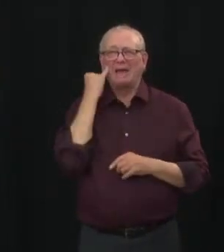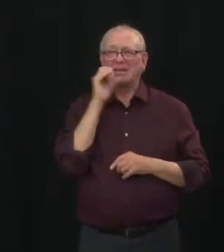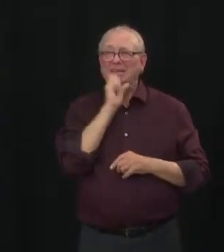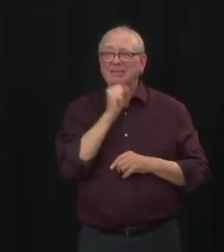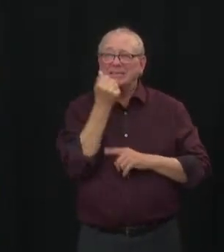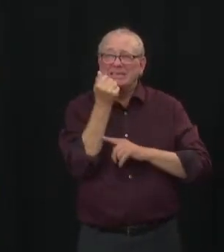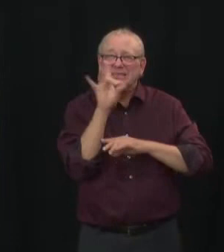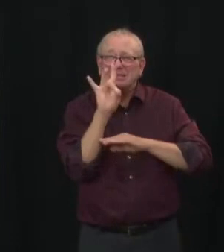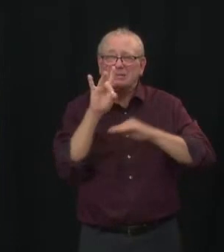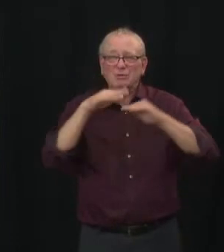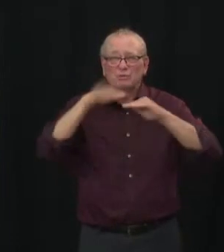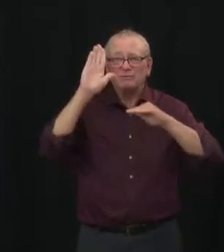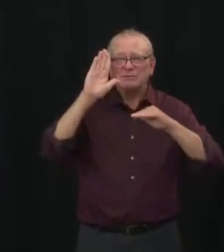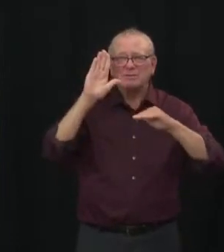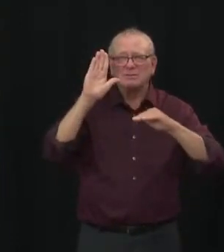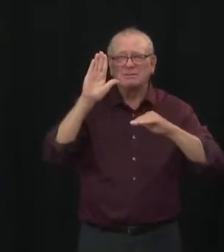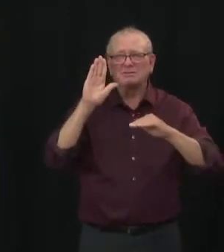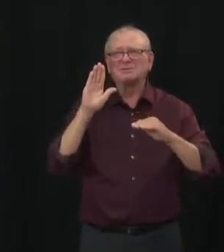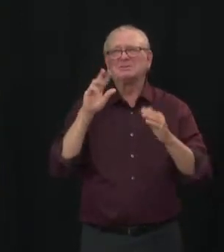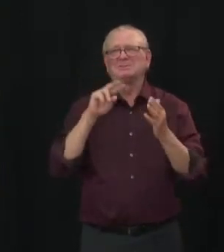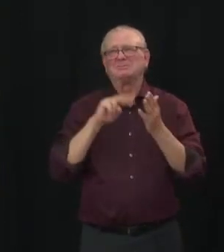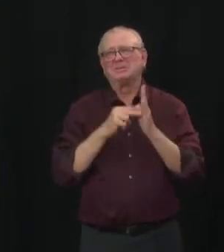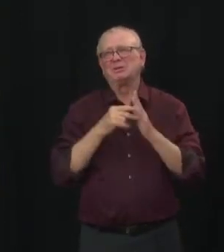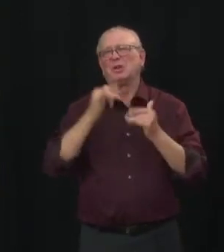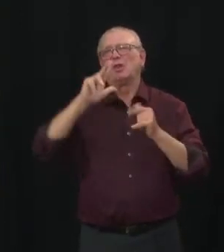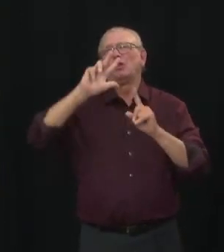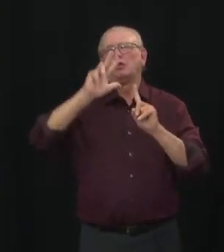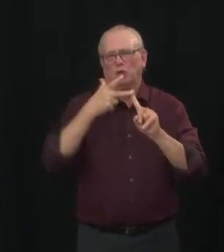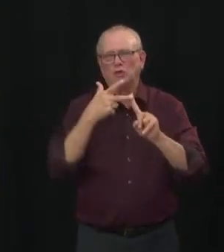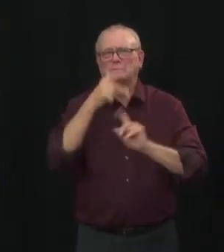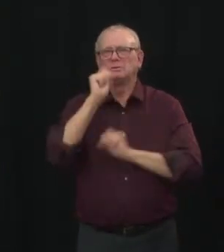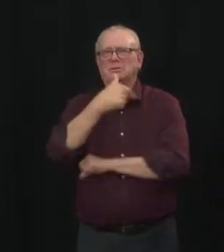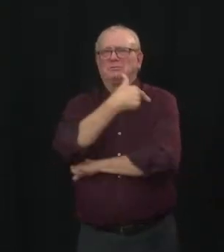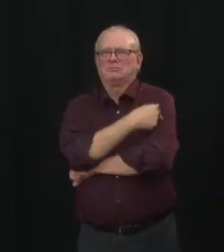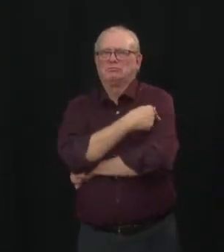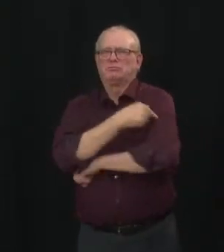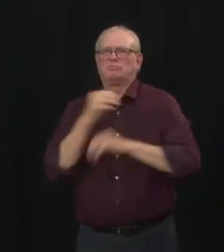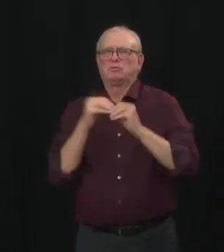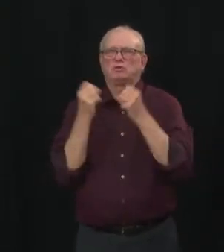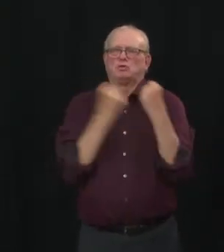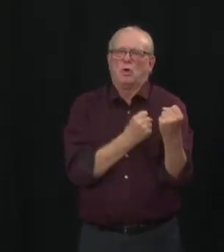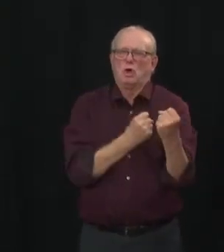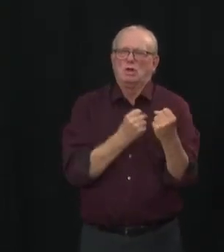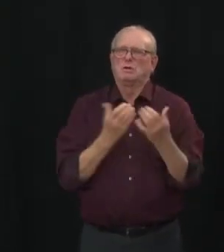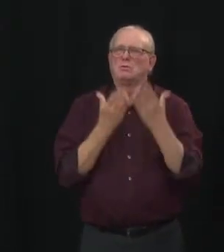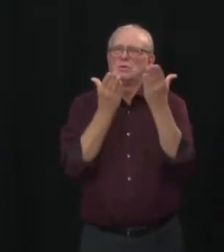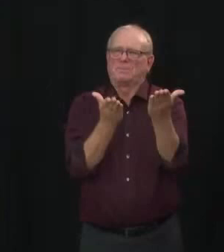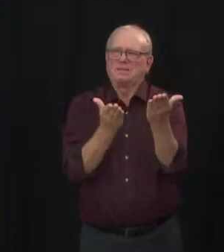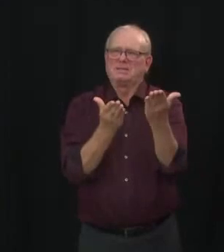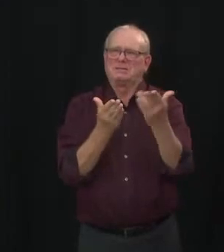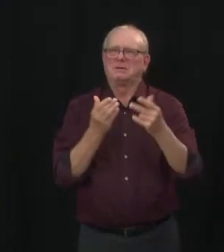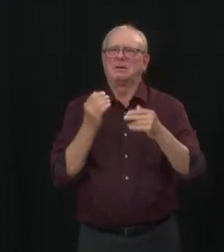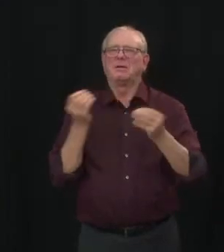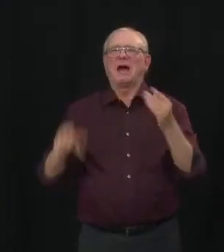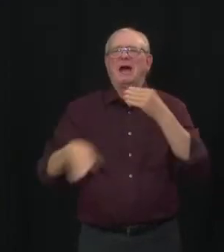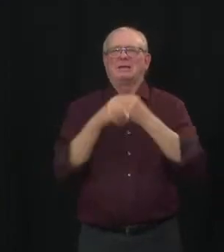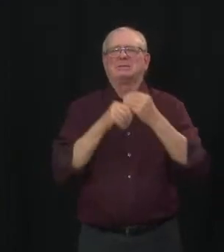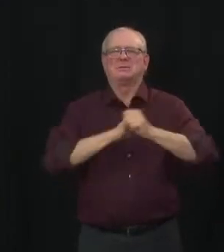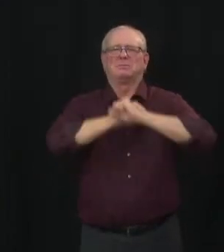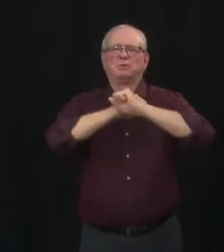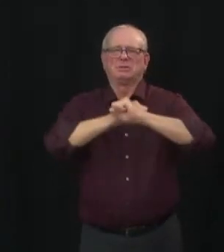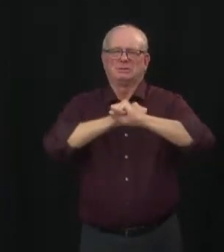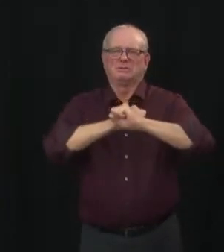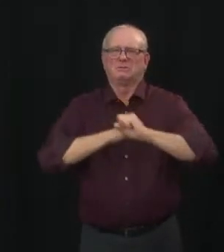people would be their third dose, is strongly recommended to access the additional protection this dose offers.